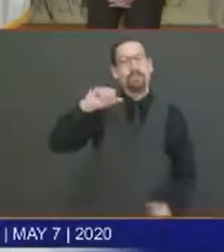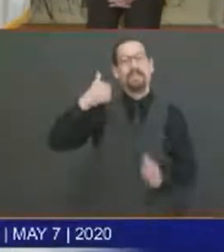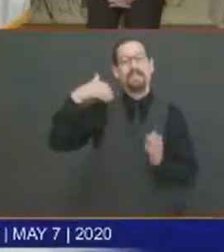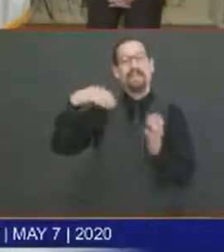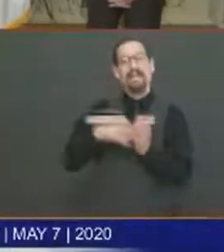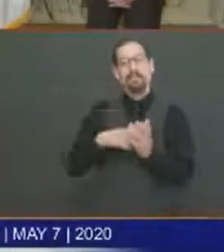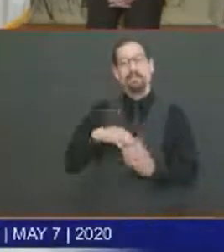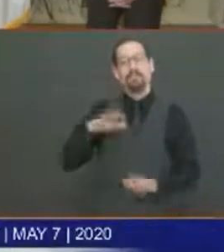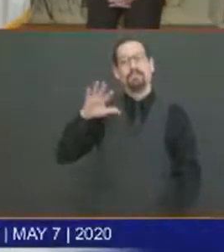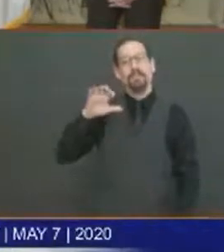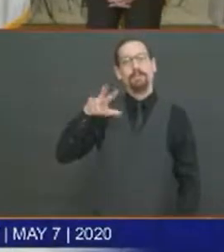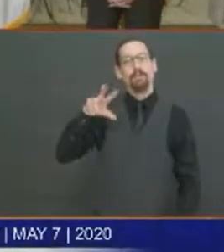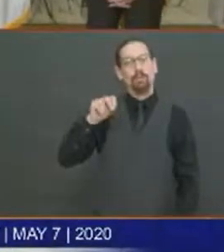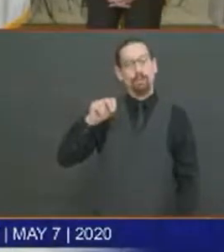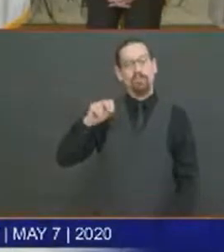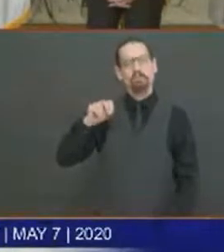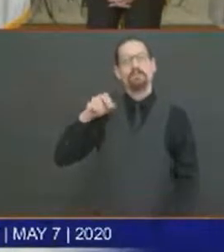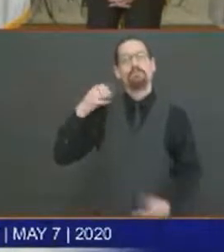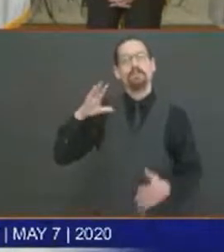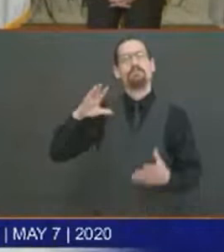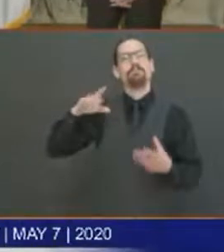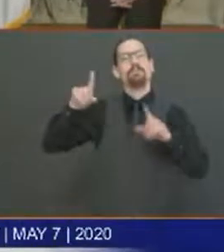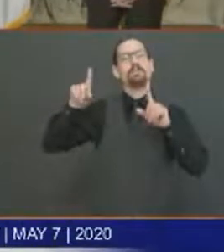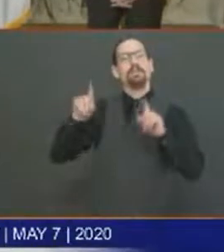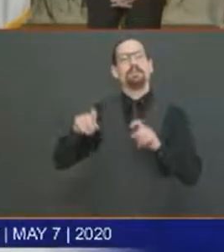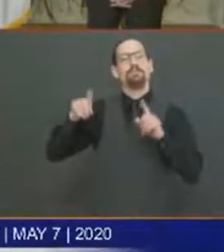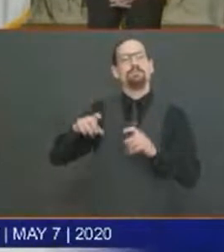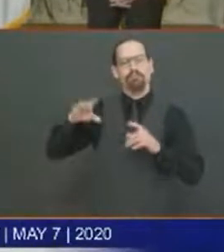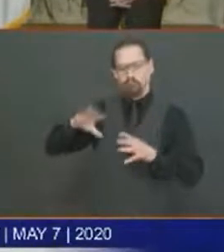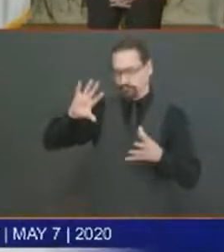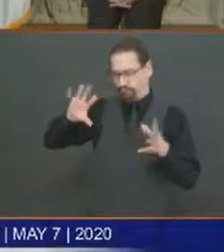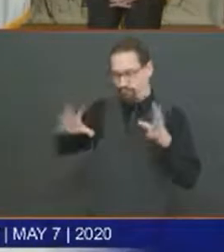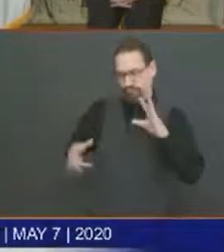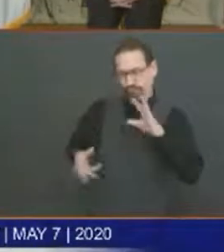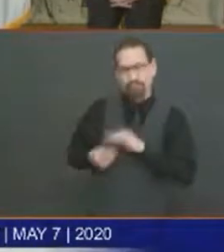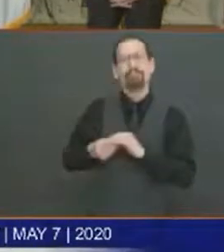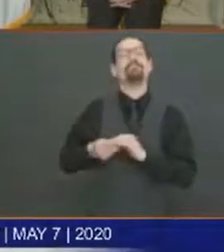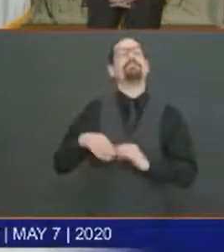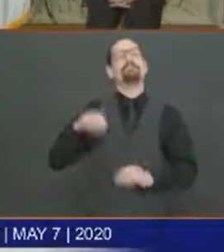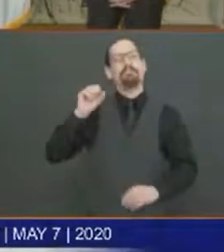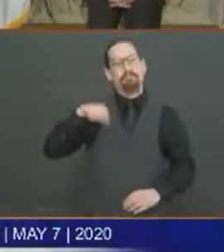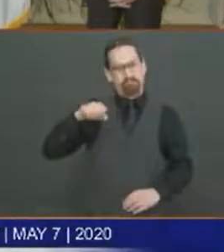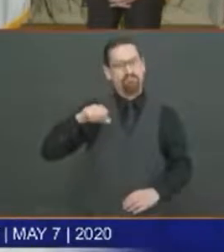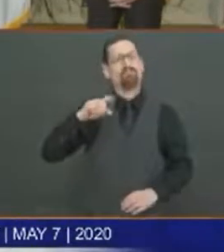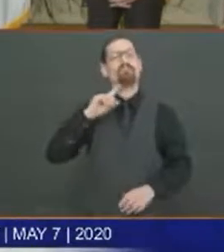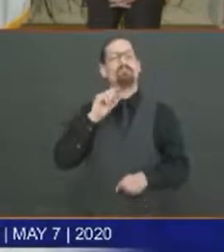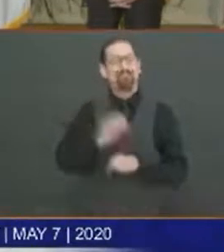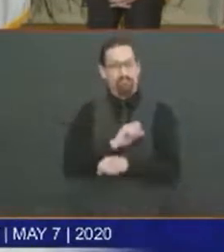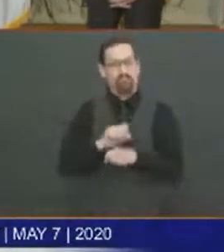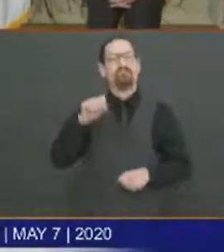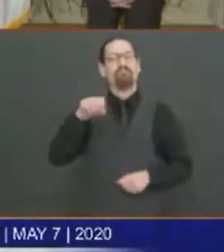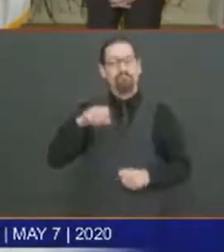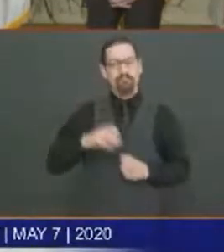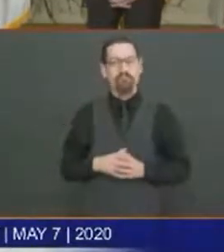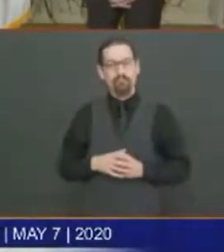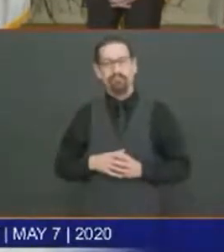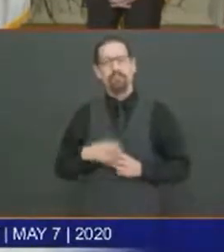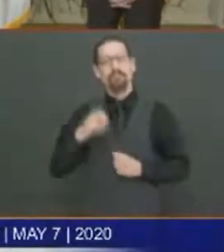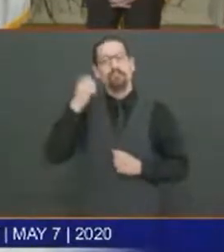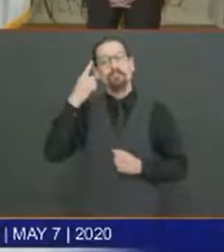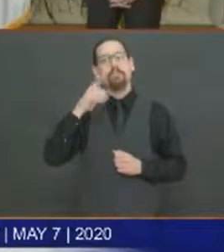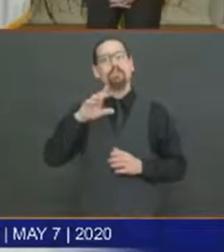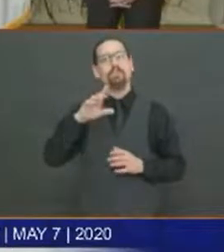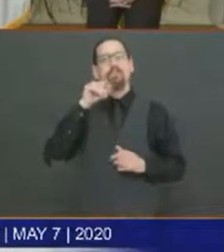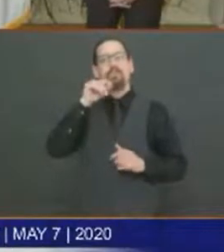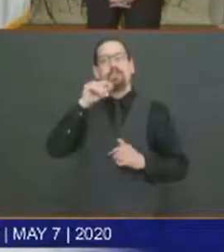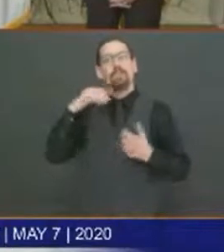10,530 cases that we have tested that we know of. And it's really important to use that message to say if there's anyone out there with